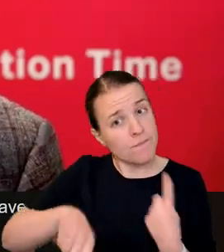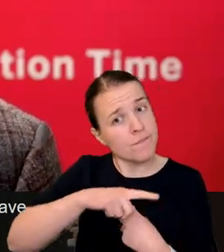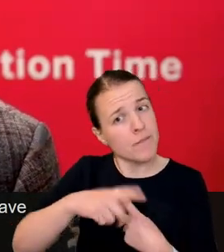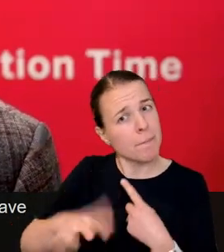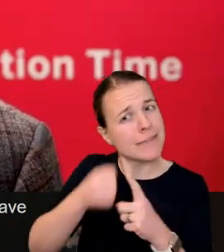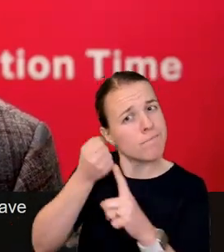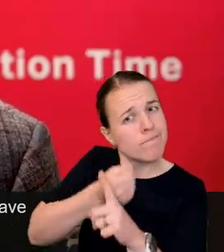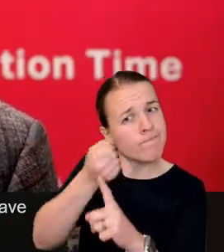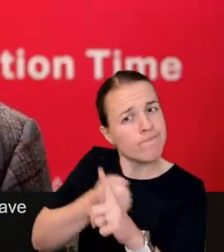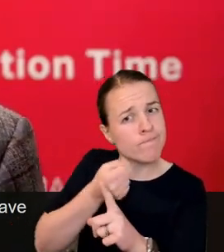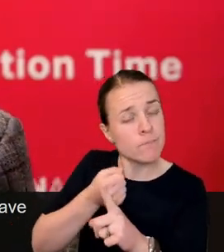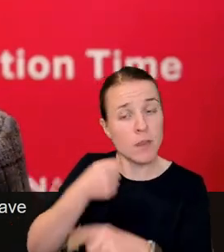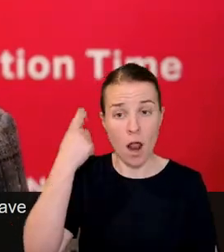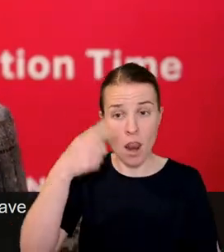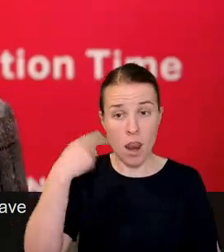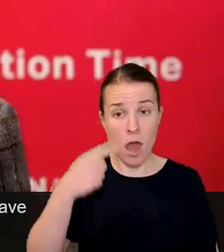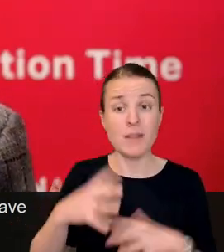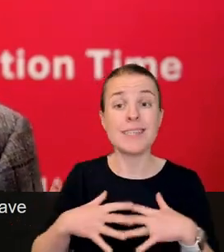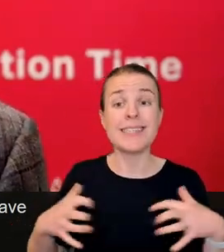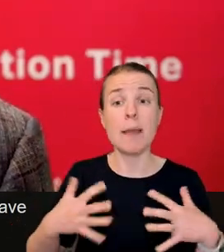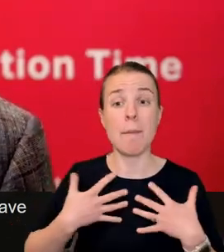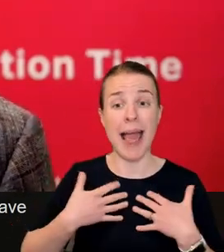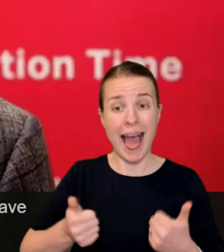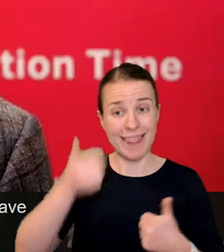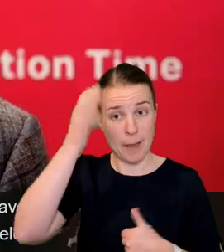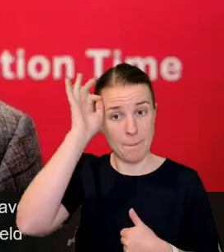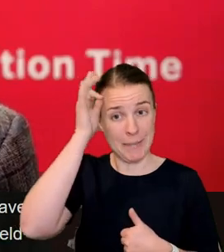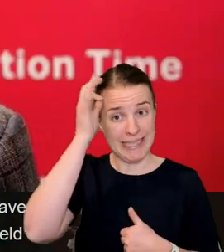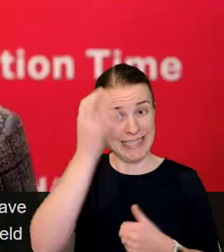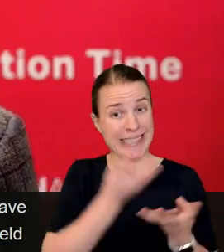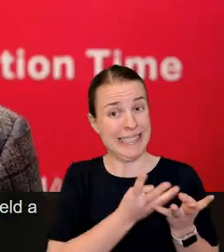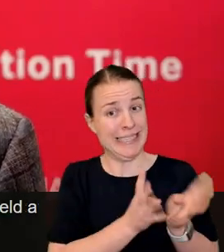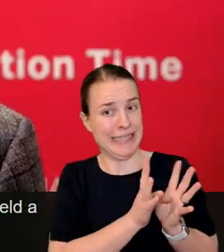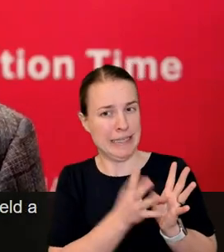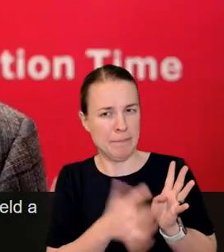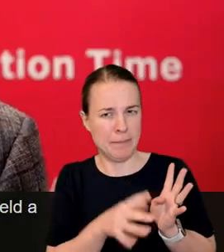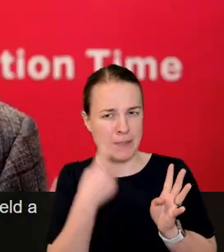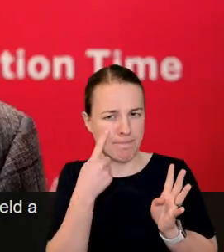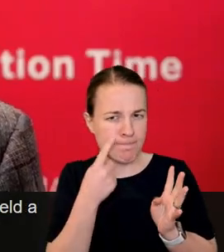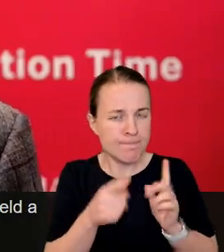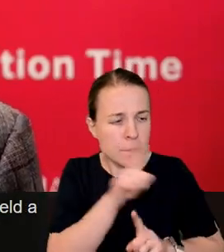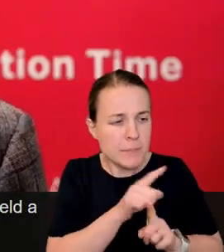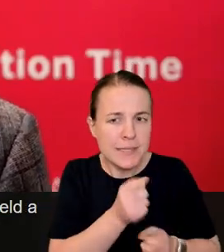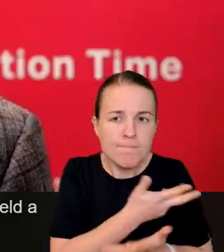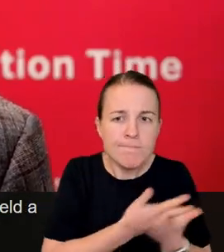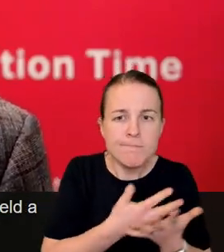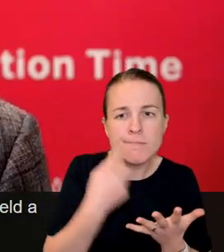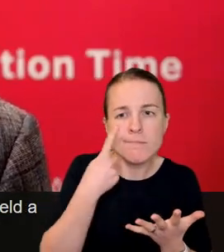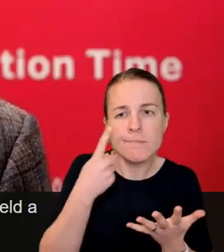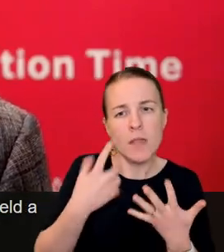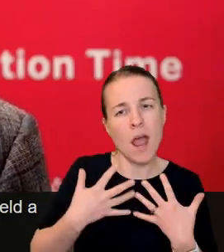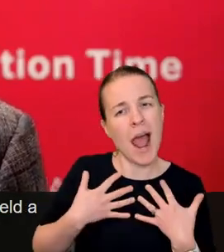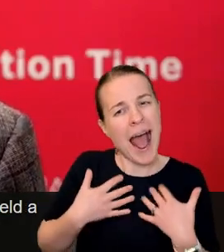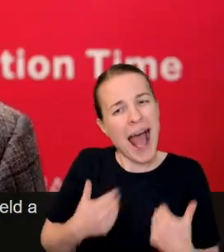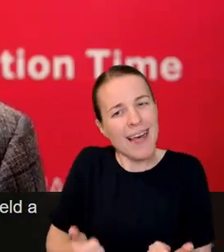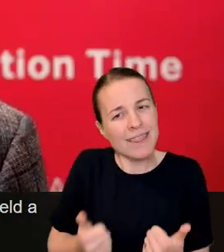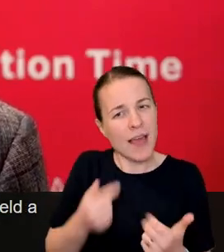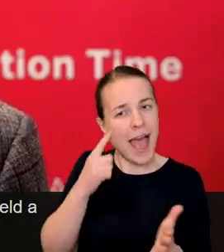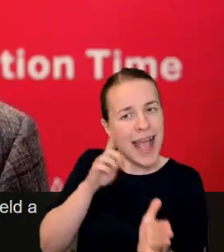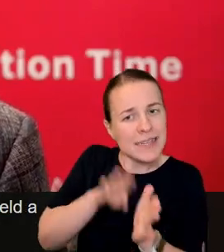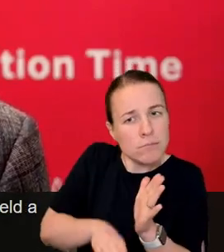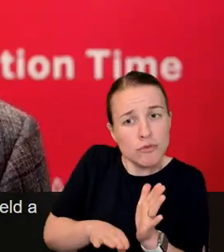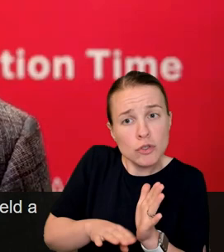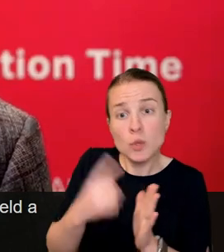Committee, for example, held a meeting to explore the healthcare experience for trans and gender